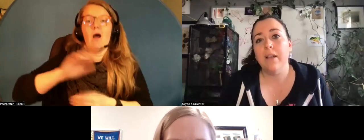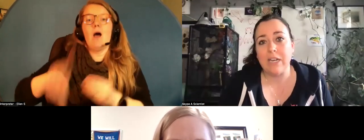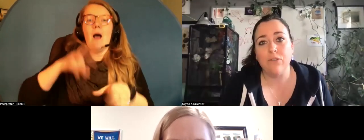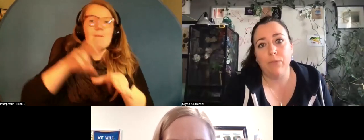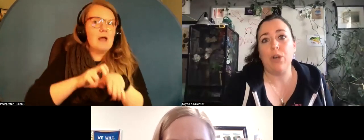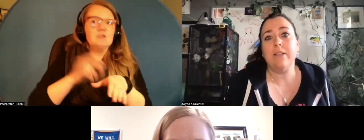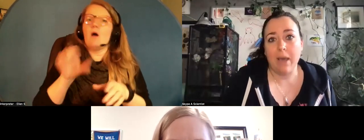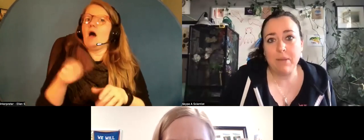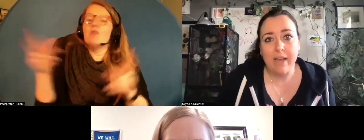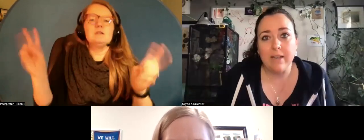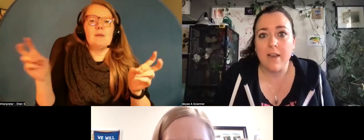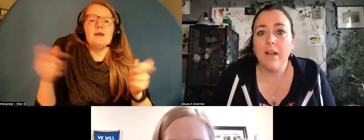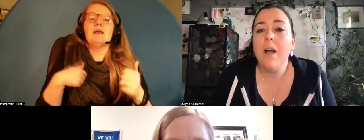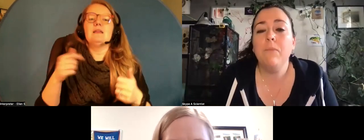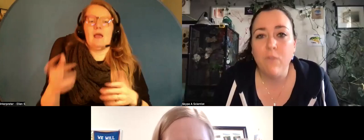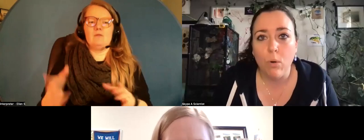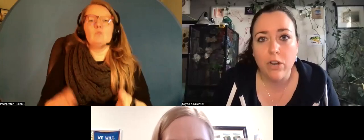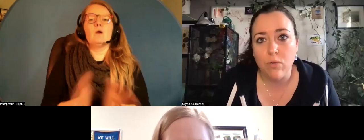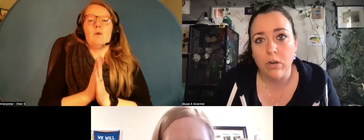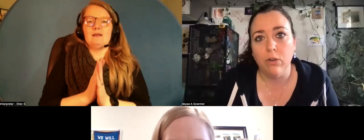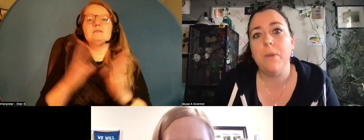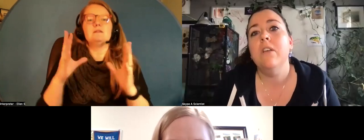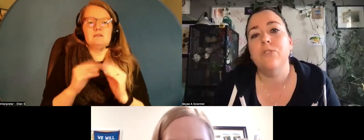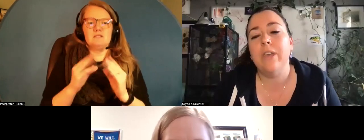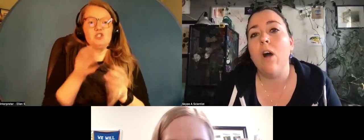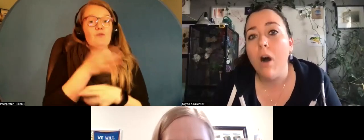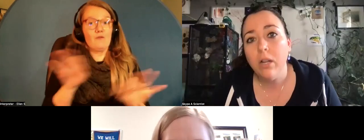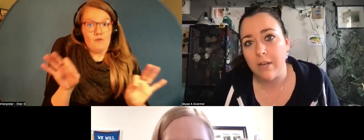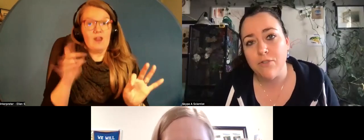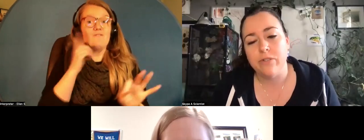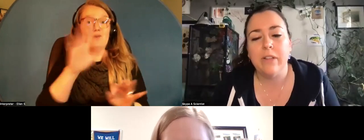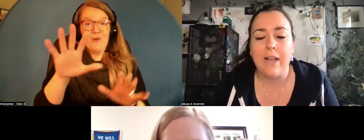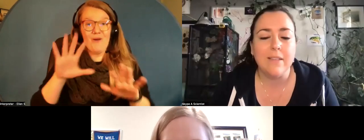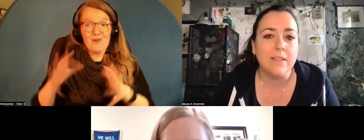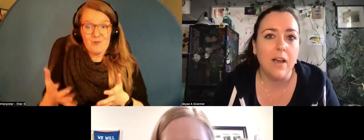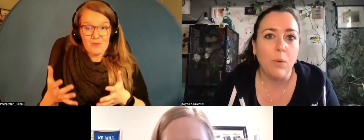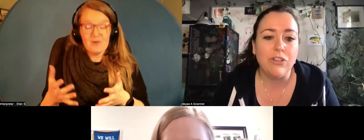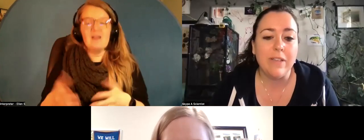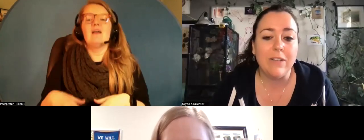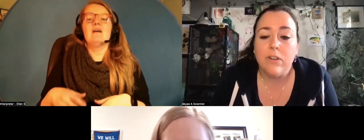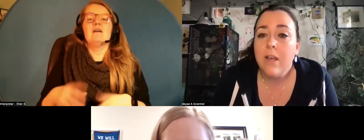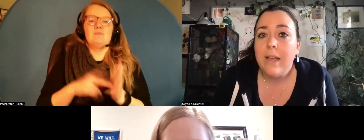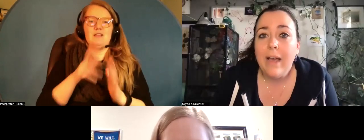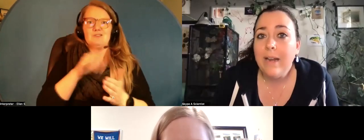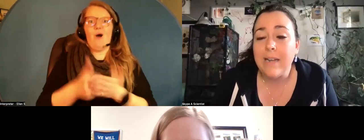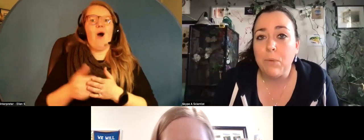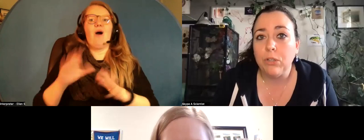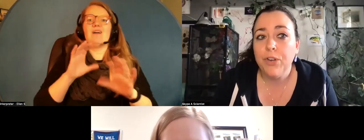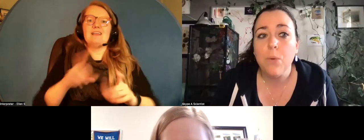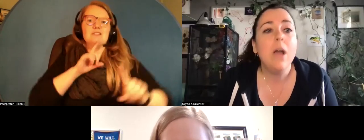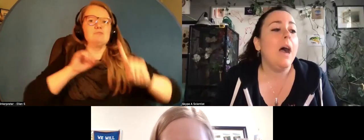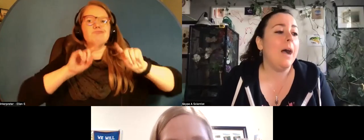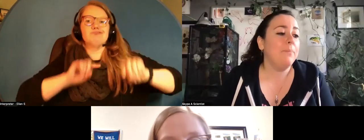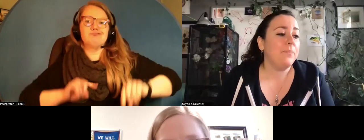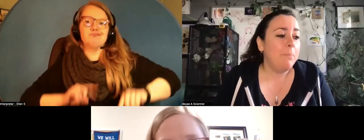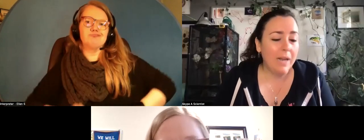request a session for free at skypeascientist.com for your group, so you can get all of your classes questions answered at a time that works for